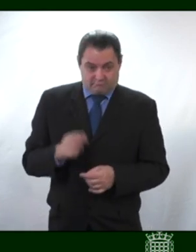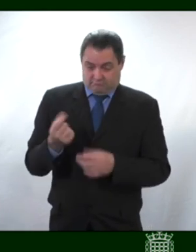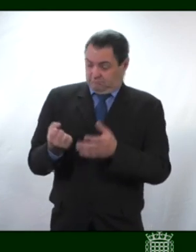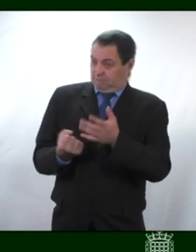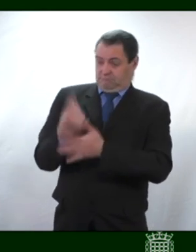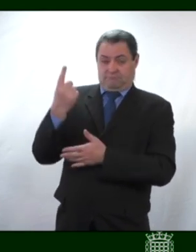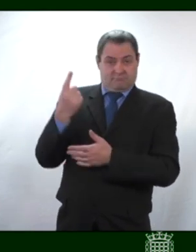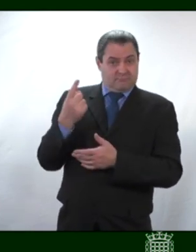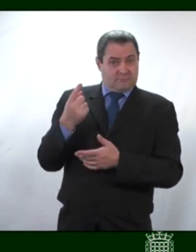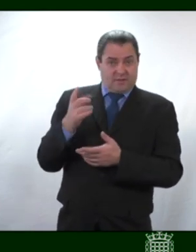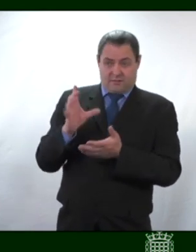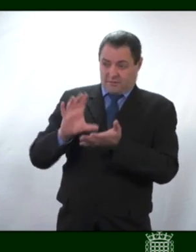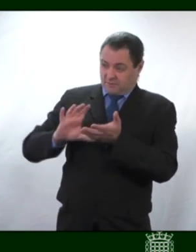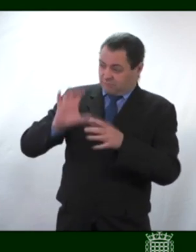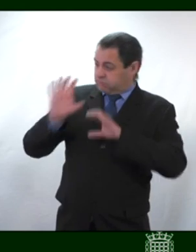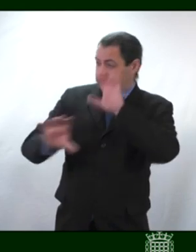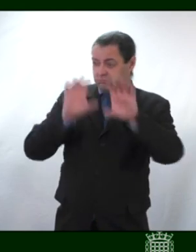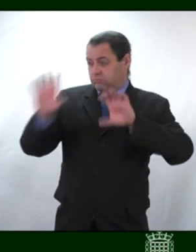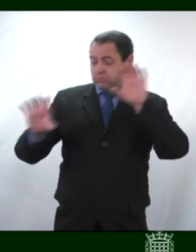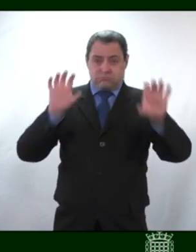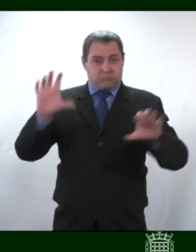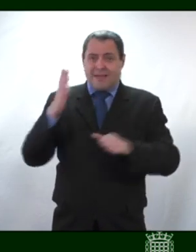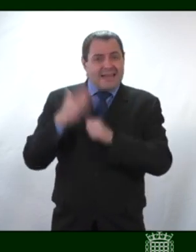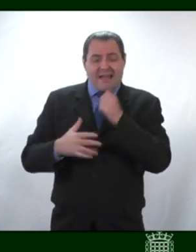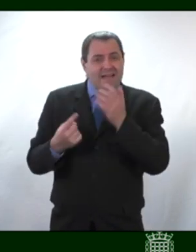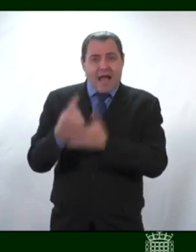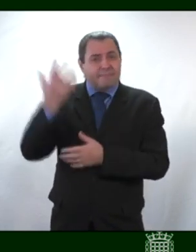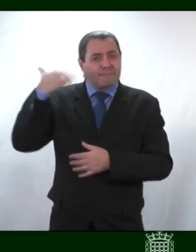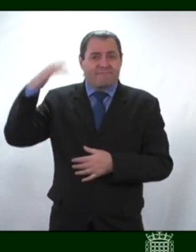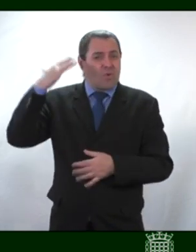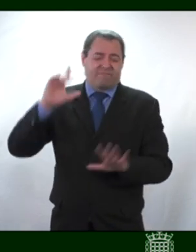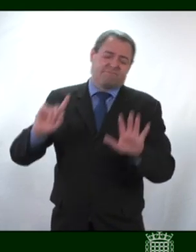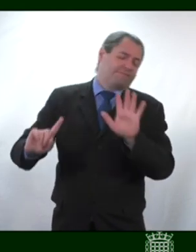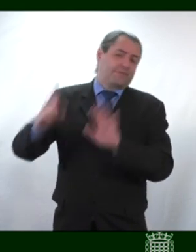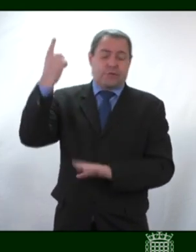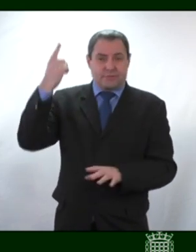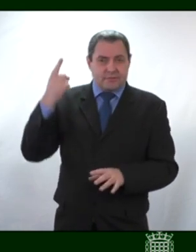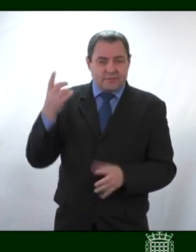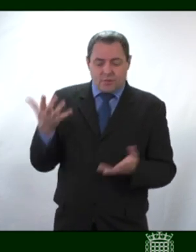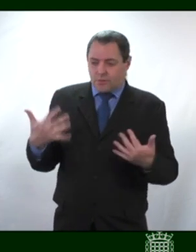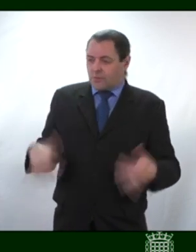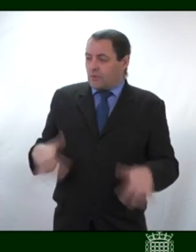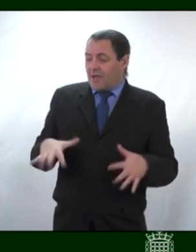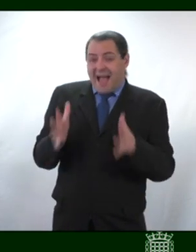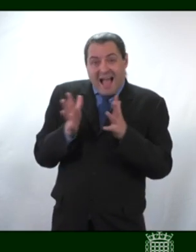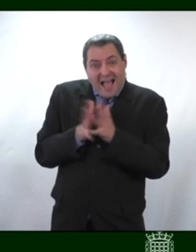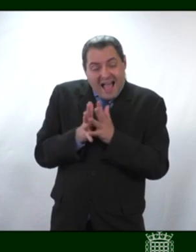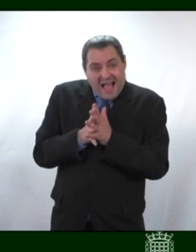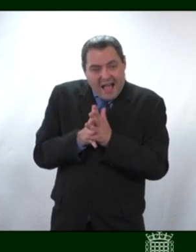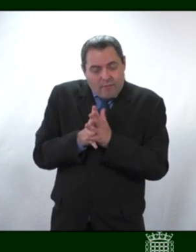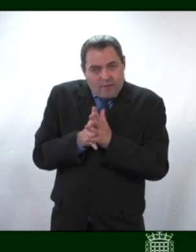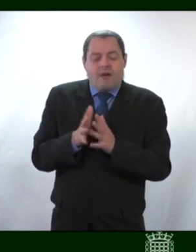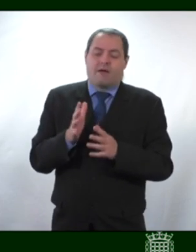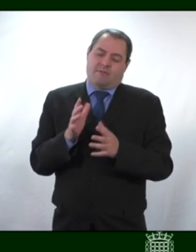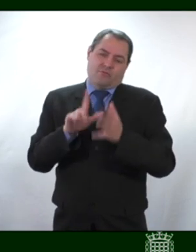level of support across the whole of this pandemic has only been possible because of the UK acting